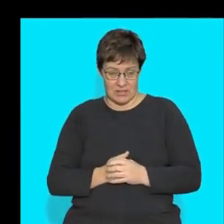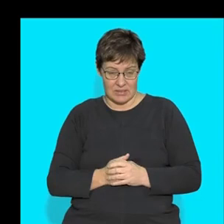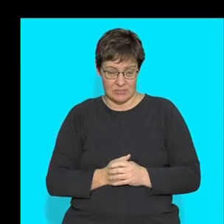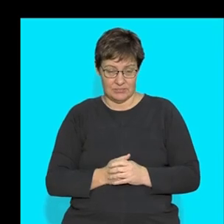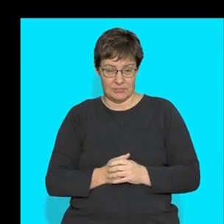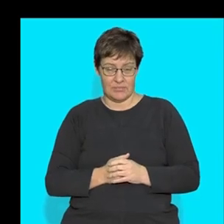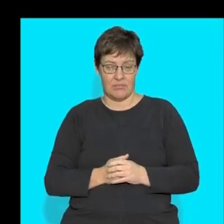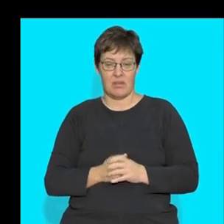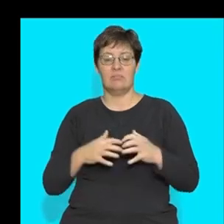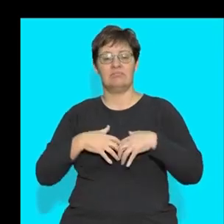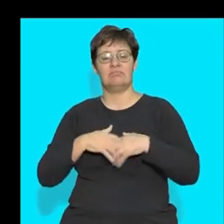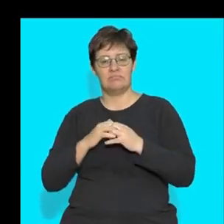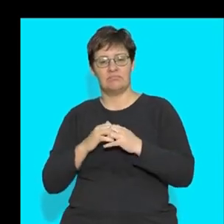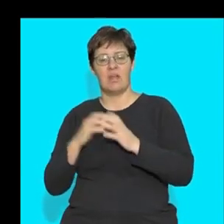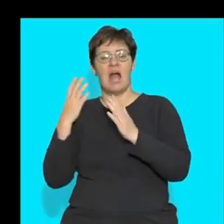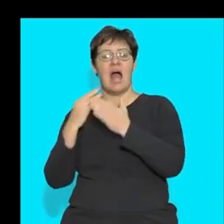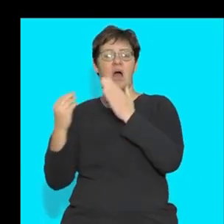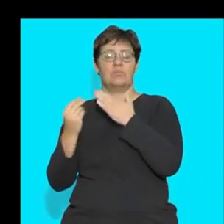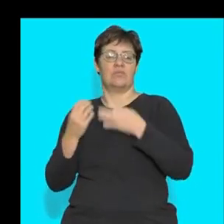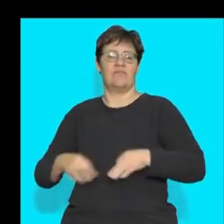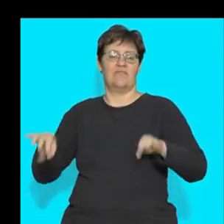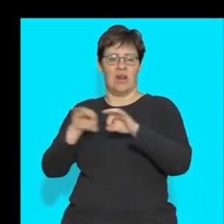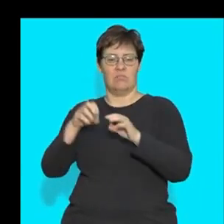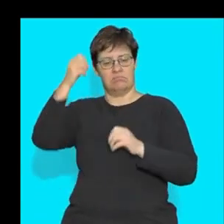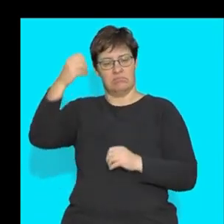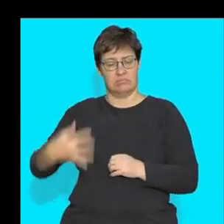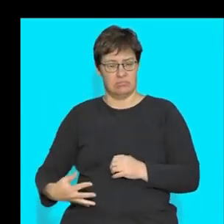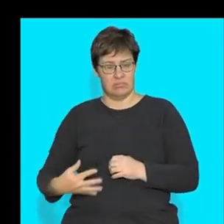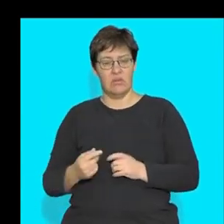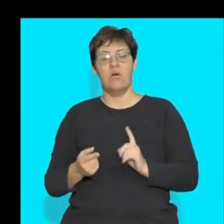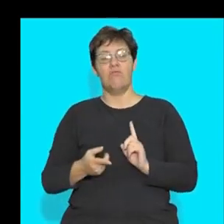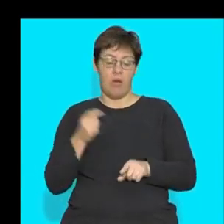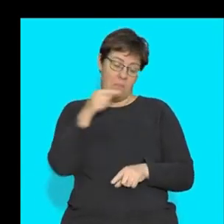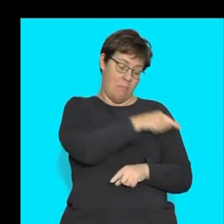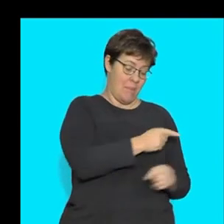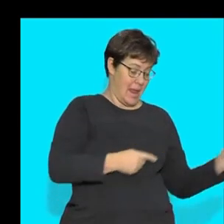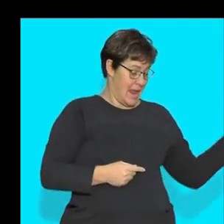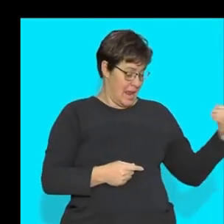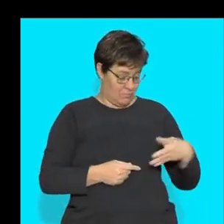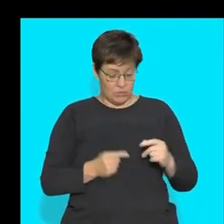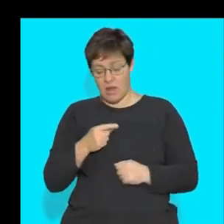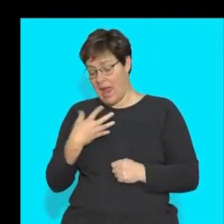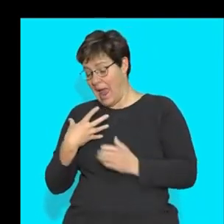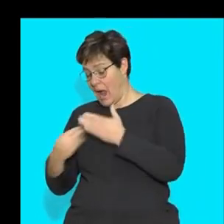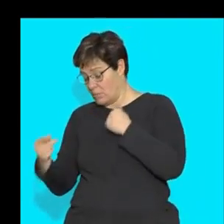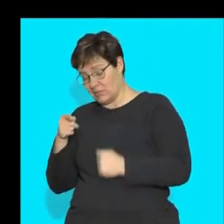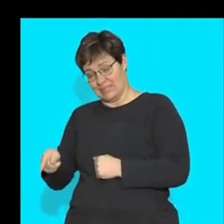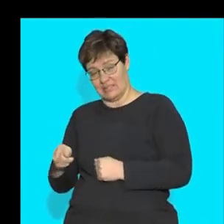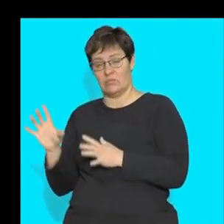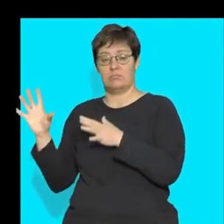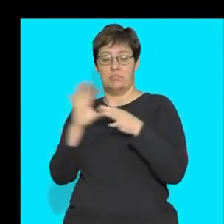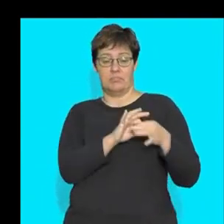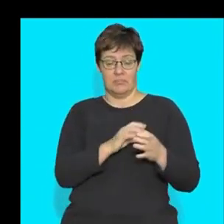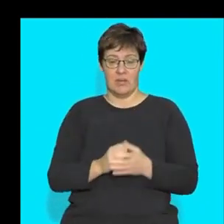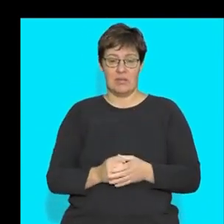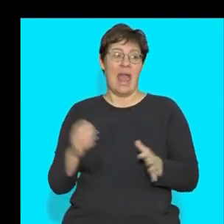be the set of all the output values that result from the input values of the domain. So